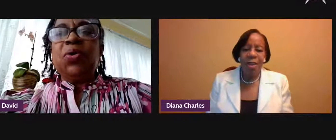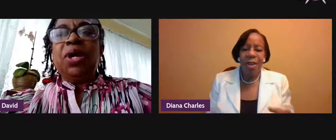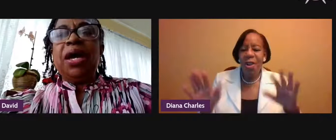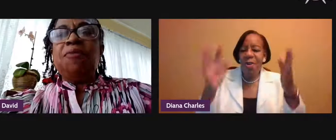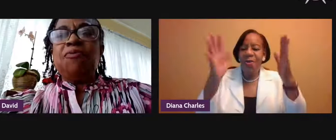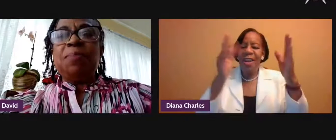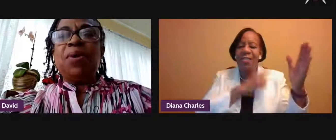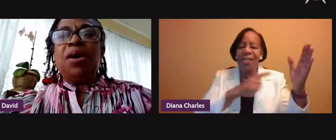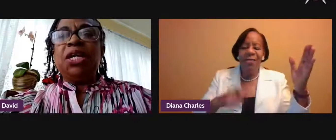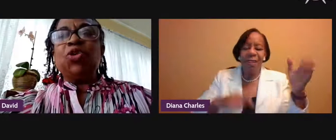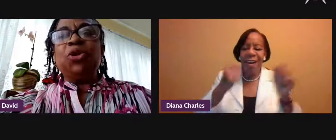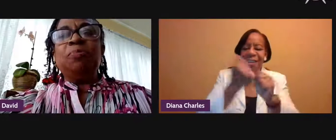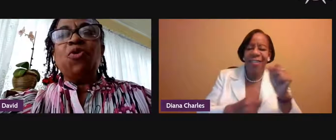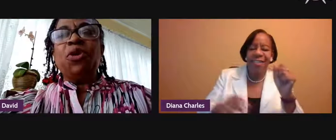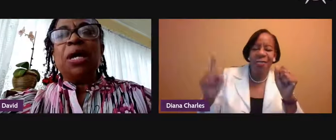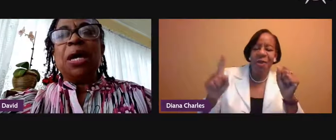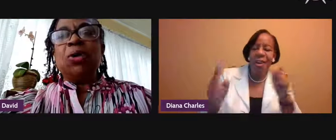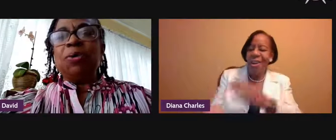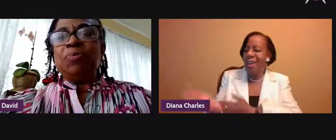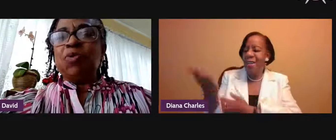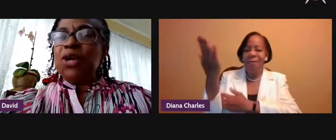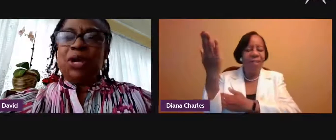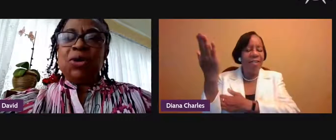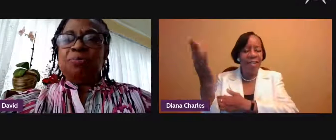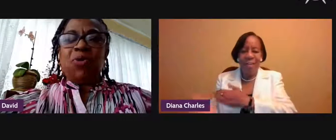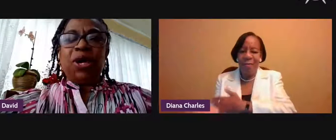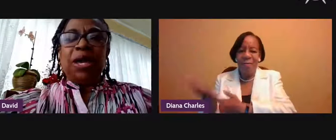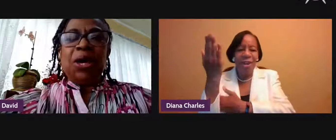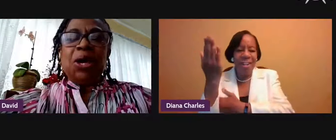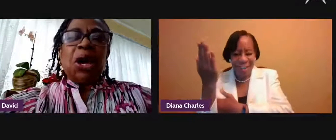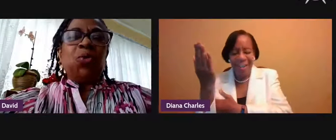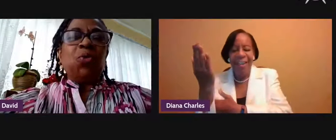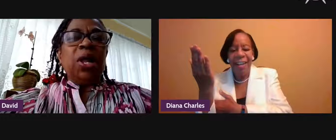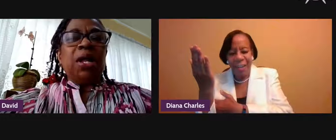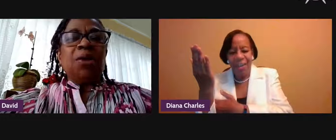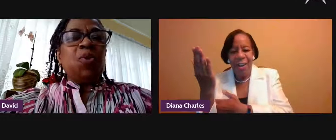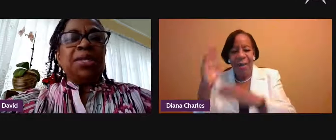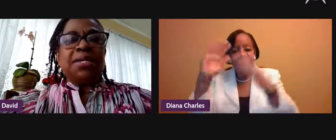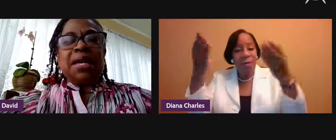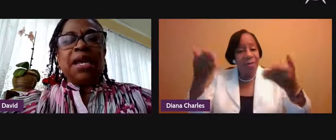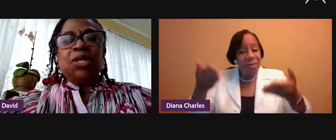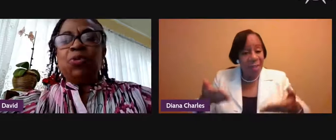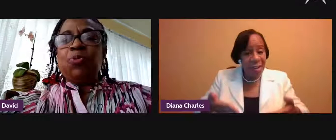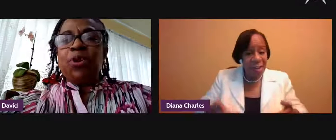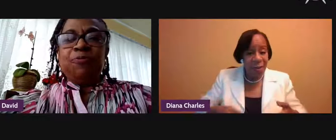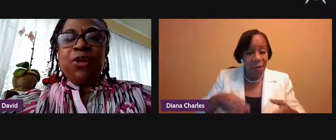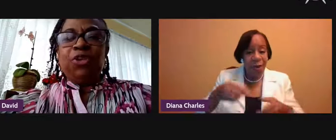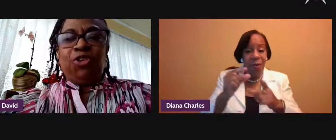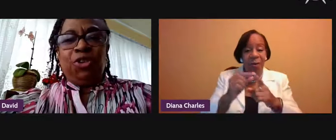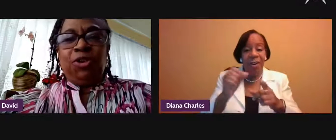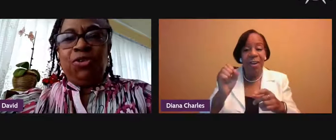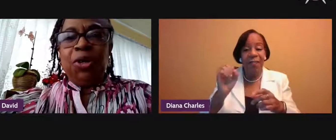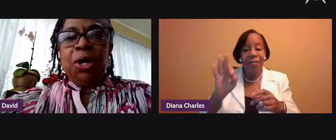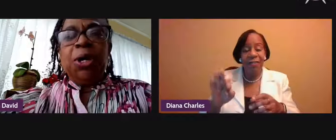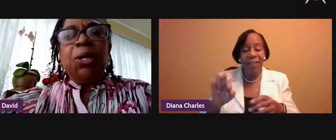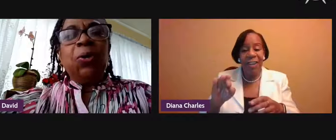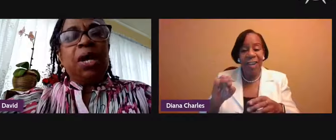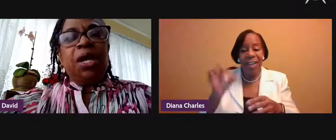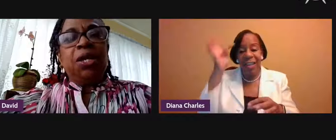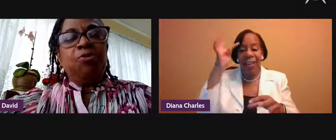Praise the Lord, everybody. Good morning, good morning, good morning. And welcome once again to the Word of Faith